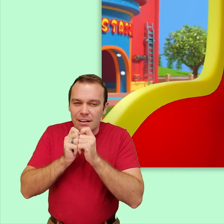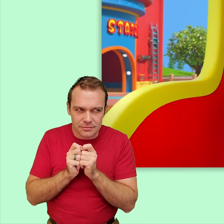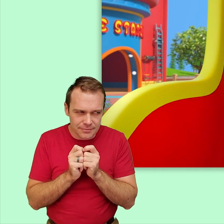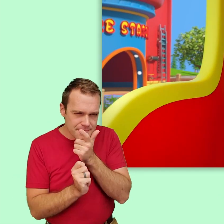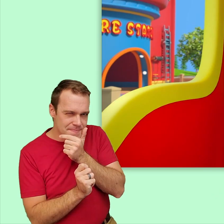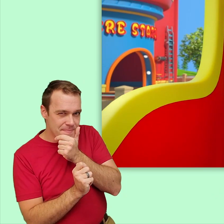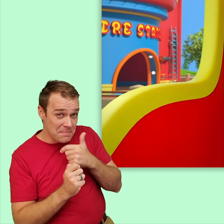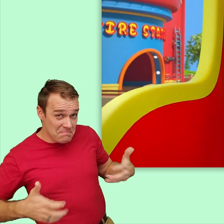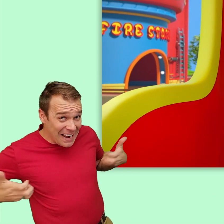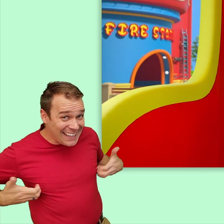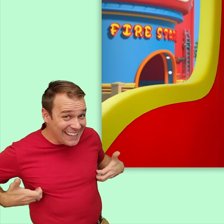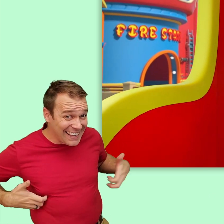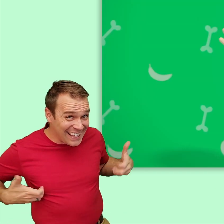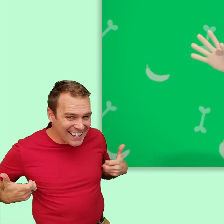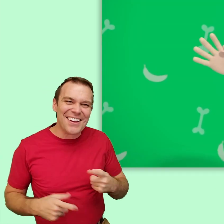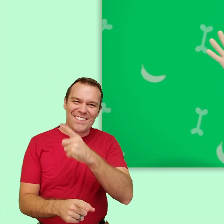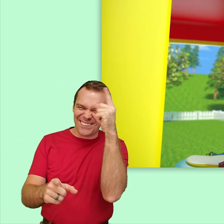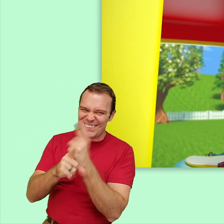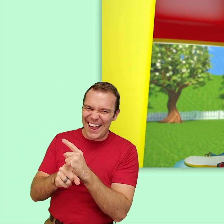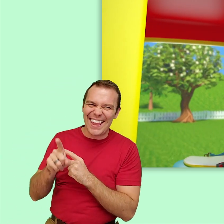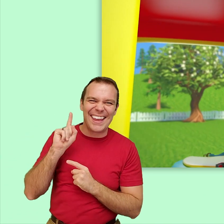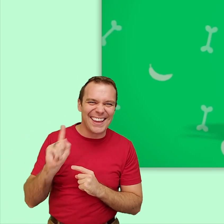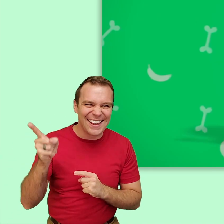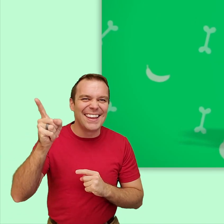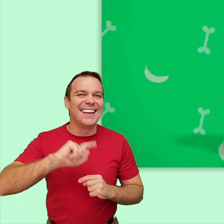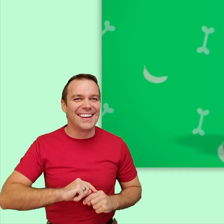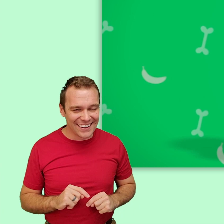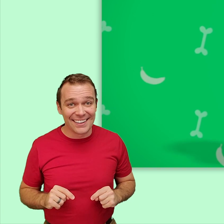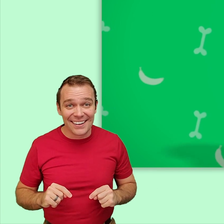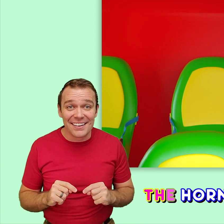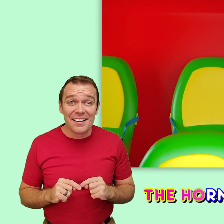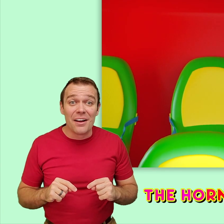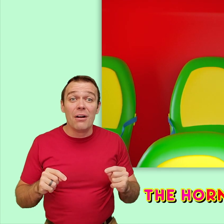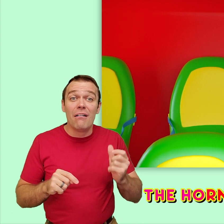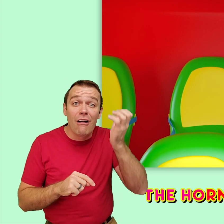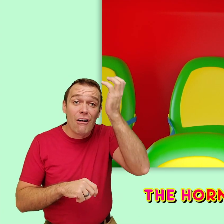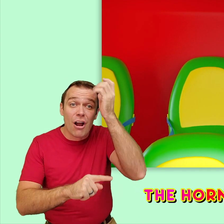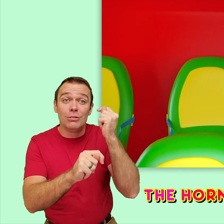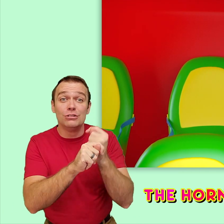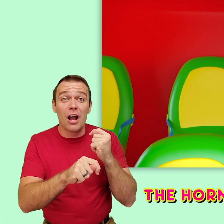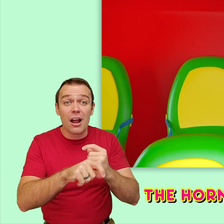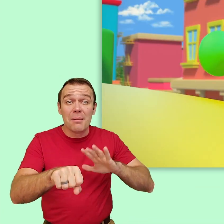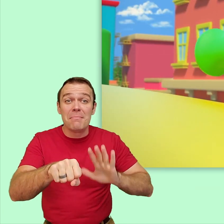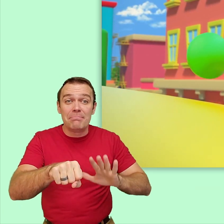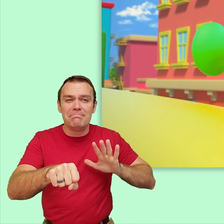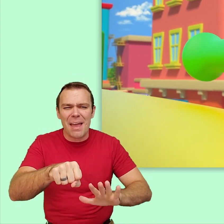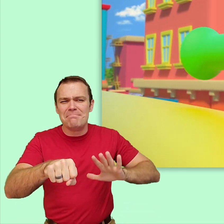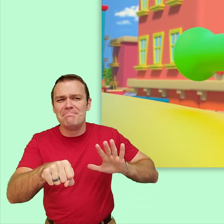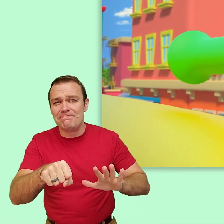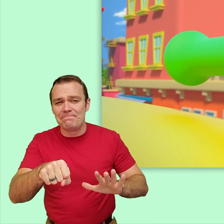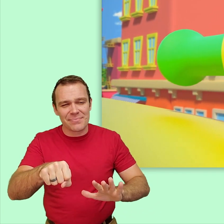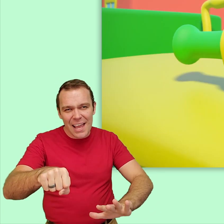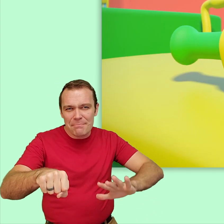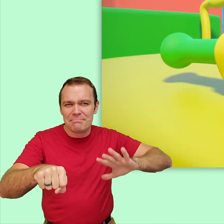chatter. Aha! Monkey! That's right! The horn on the garbage truck goes beep, beep,